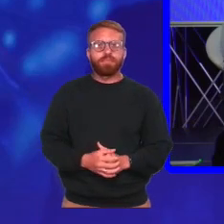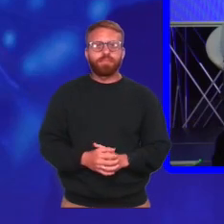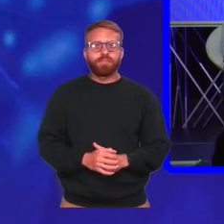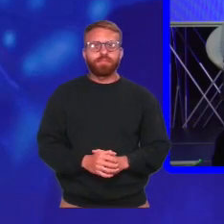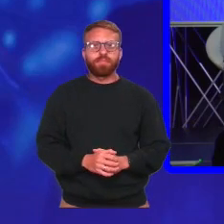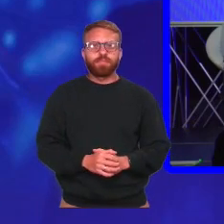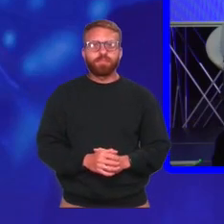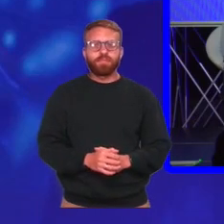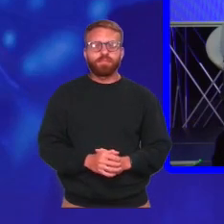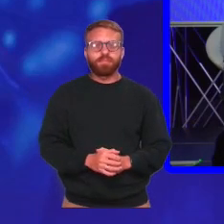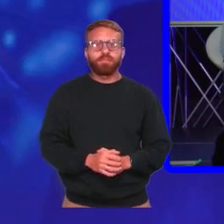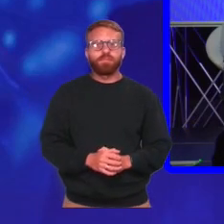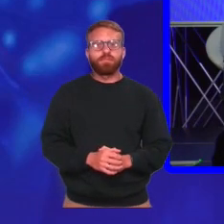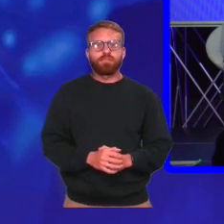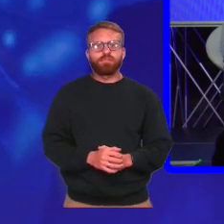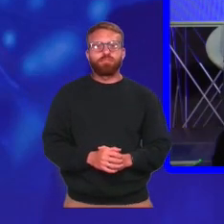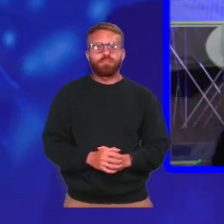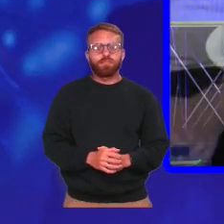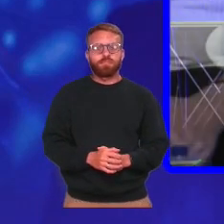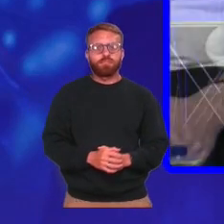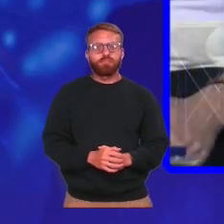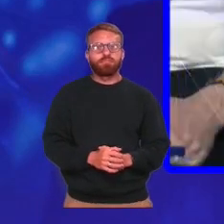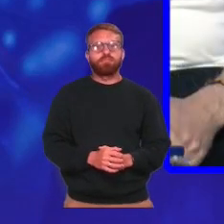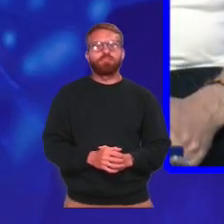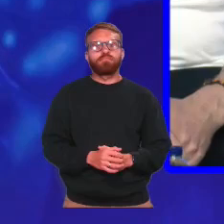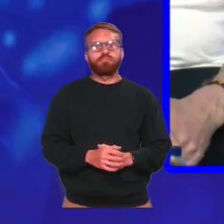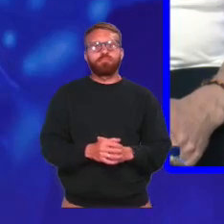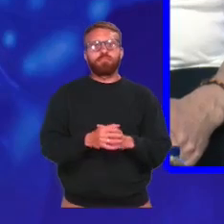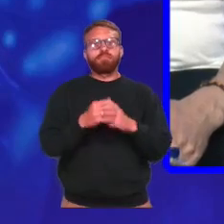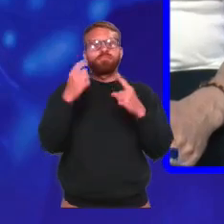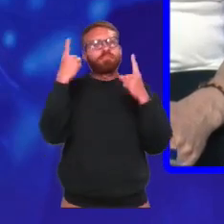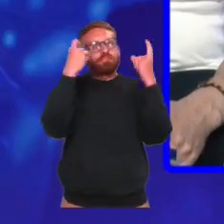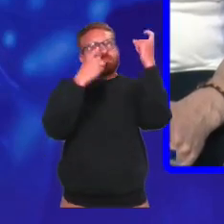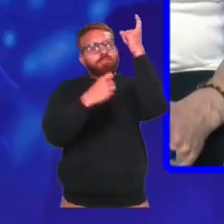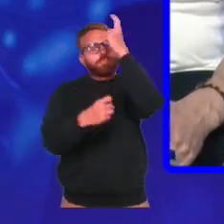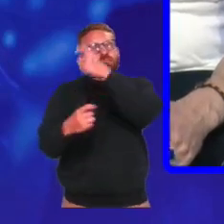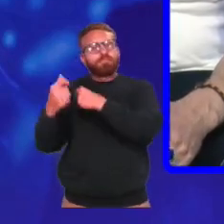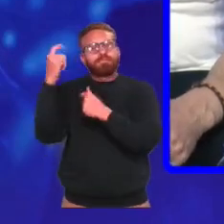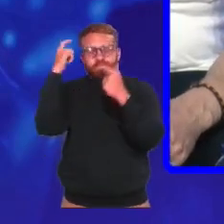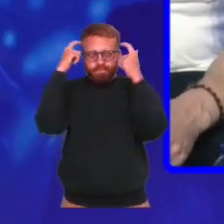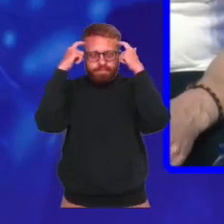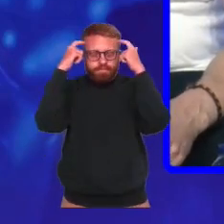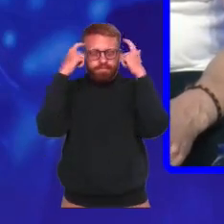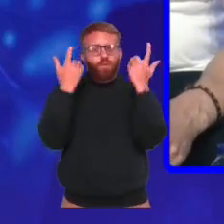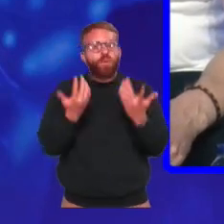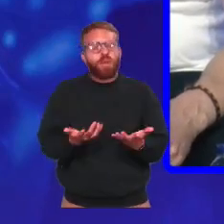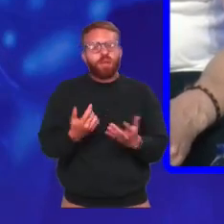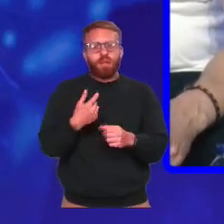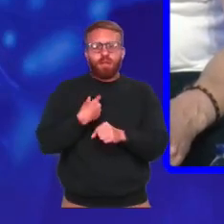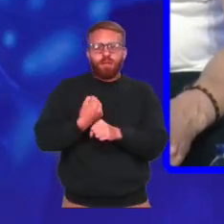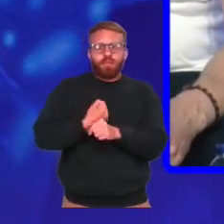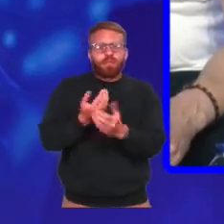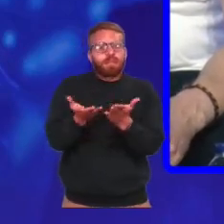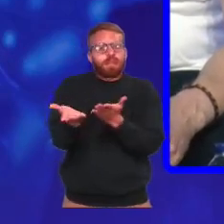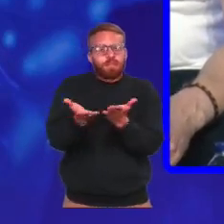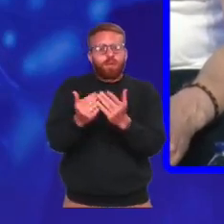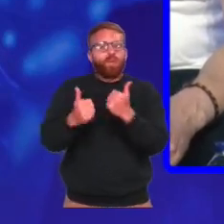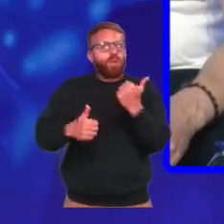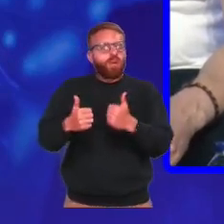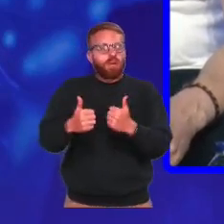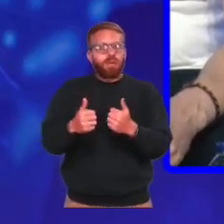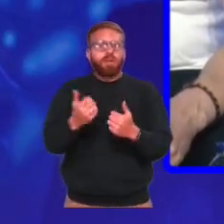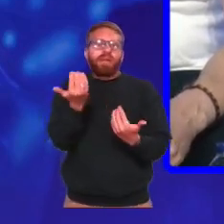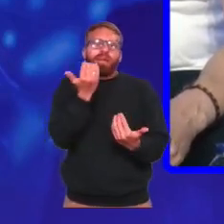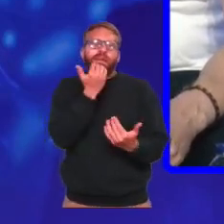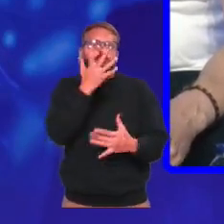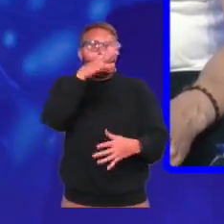I'm still like thinking, what is the actual services, the most services you guys work internally? Like